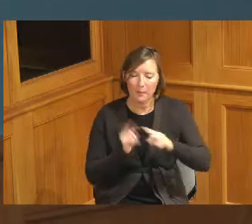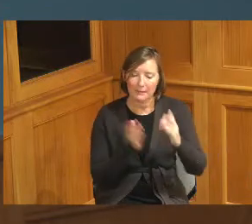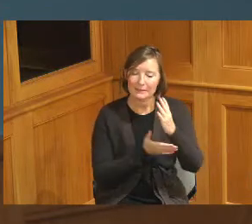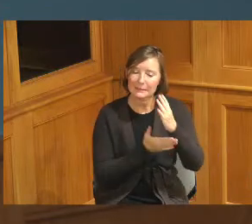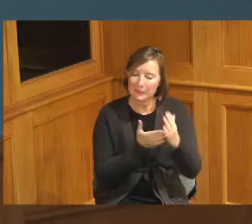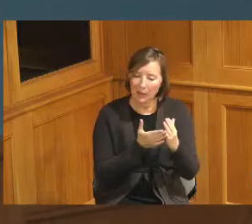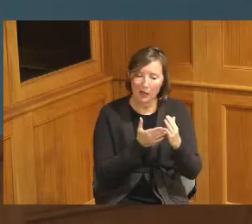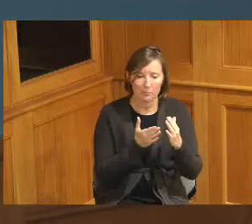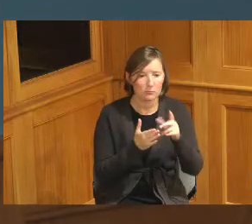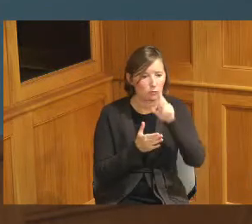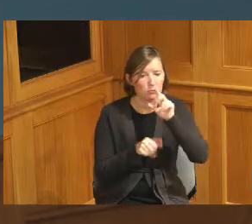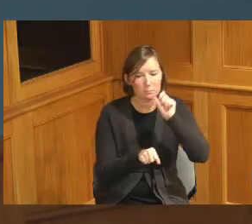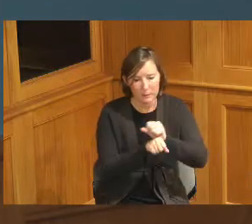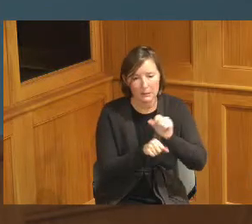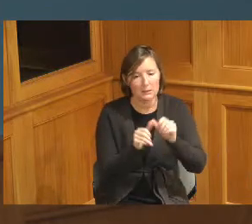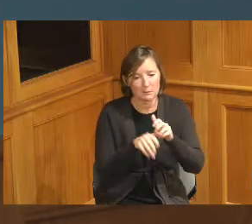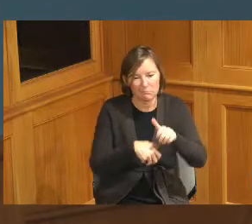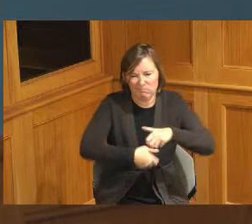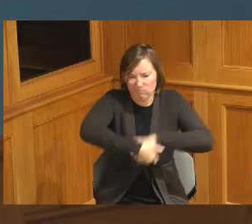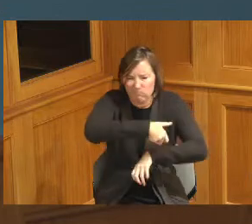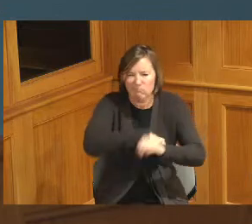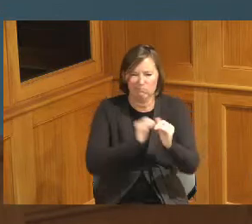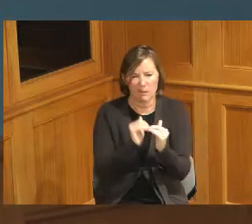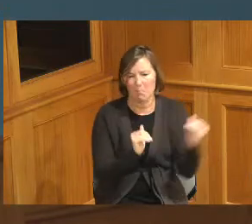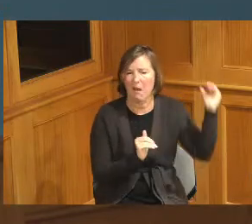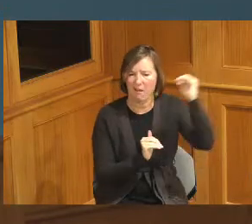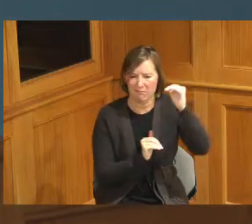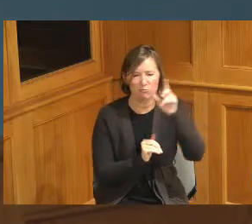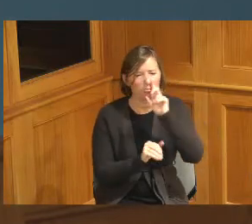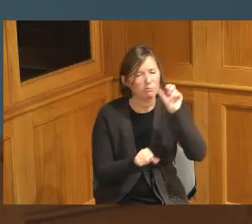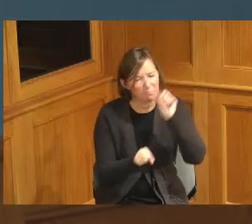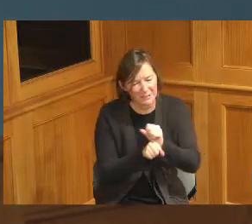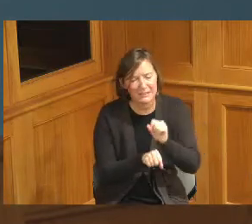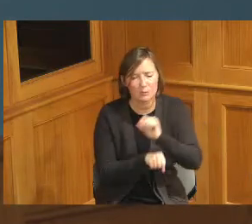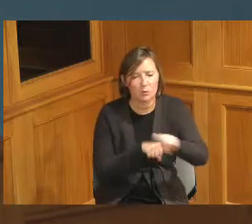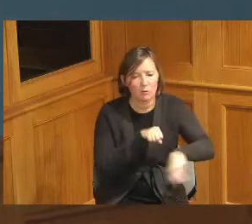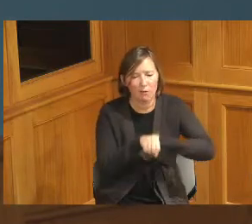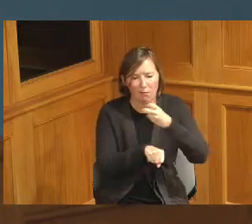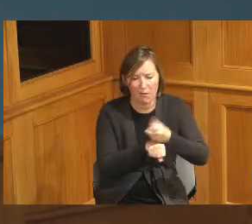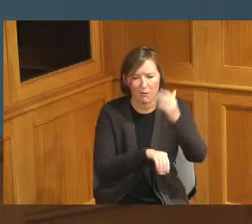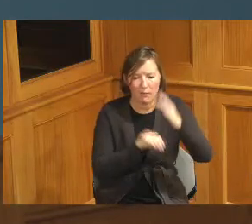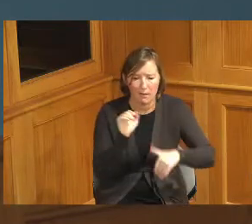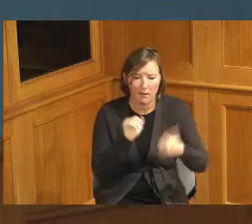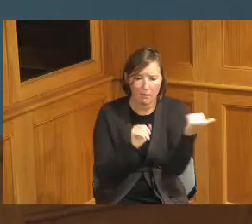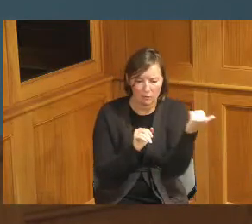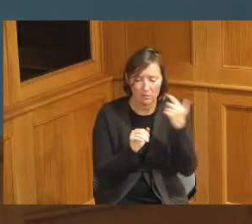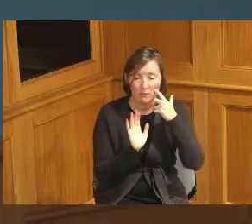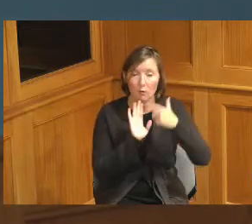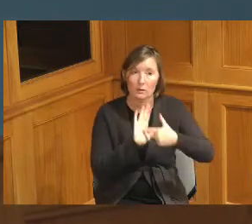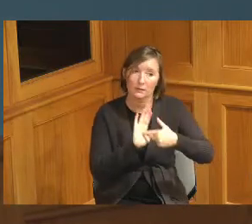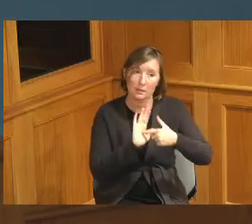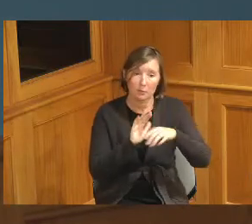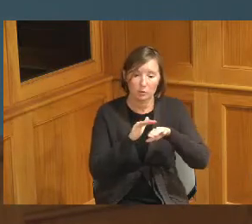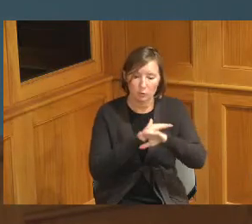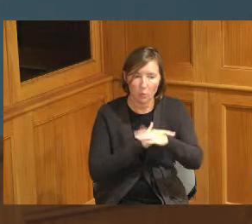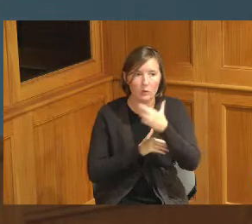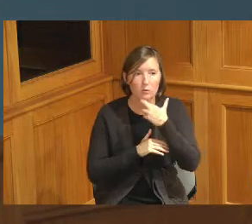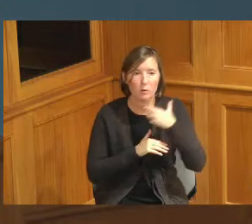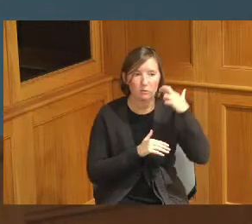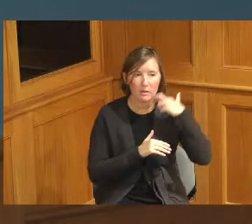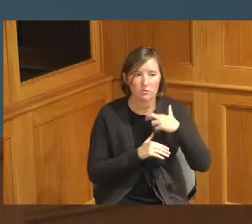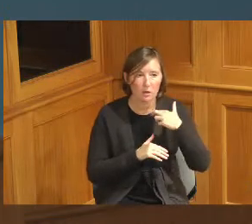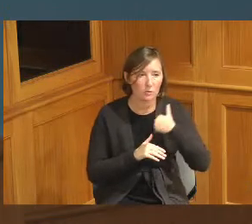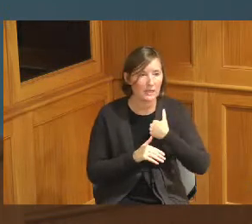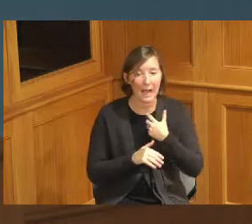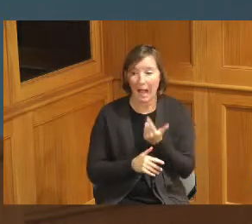go above and beyond. It's kind of like we've gotten to the point where you go to a restaurant. I got to the point where I say, I'm